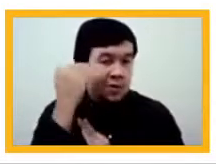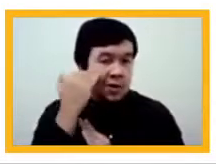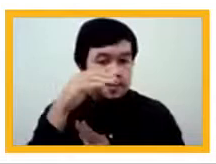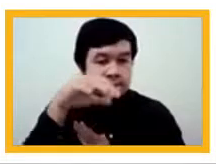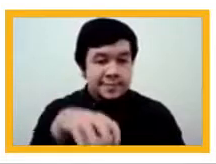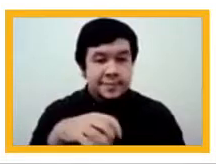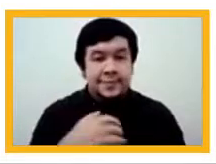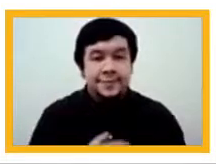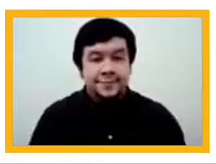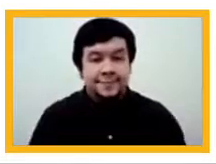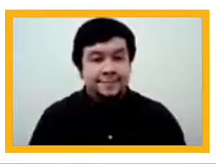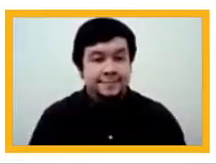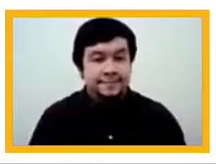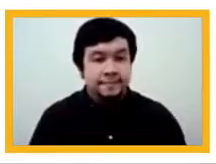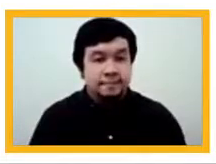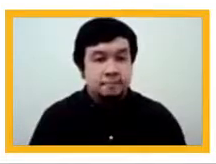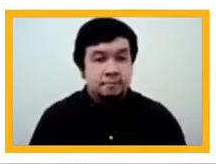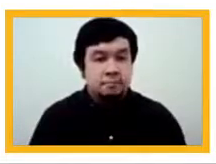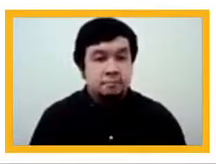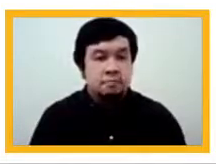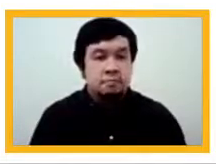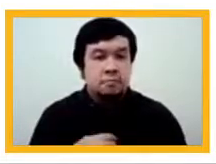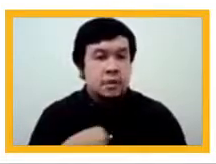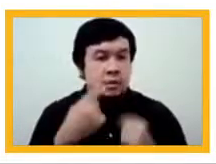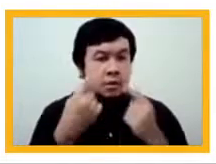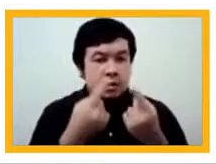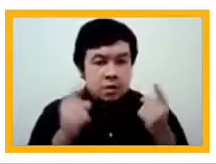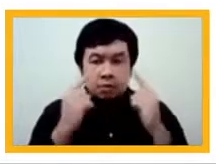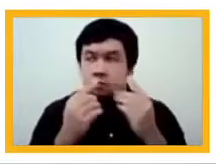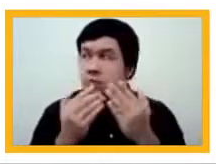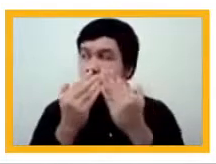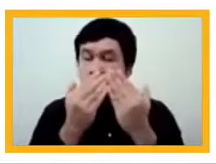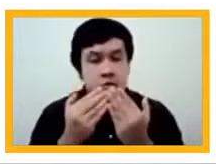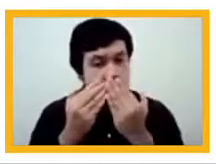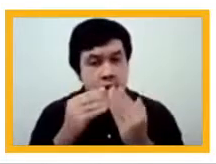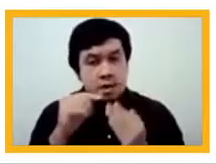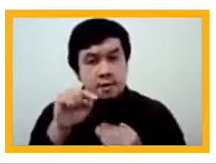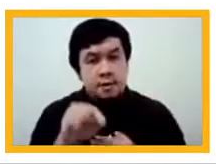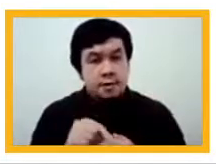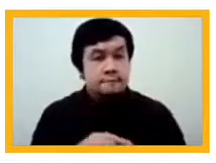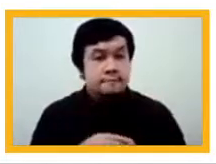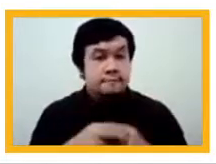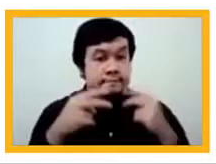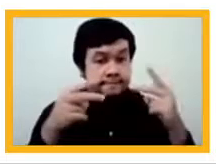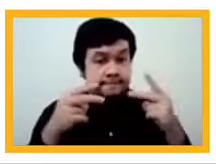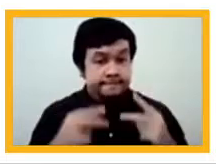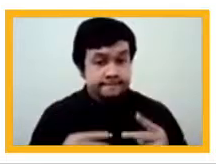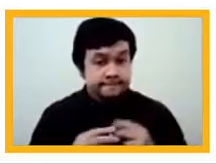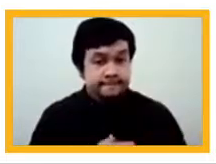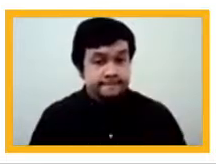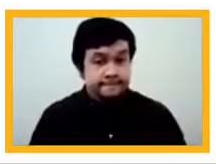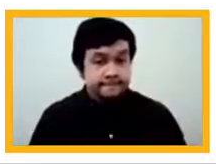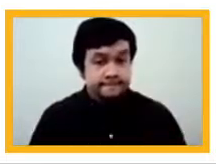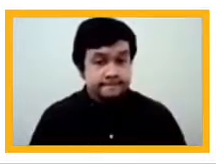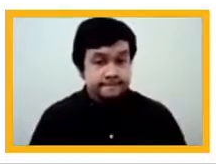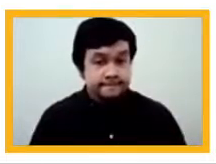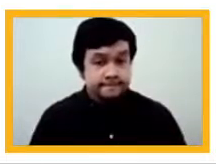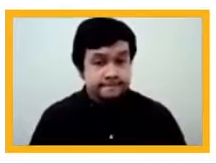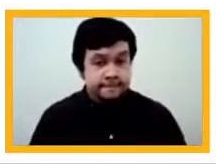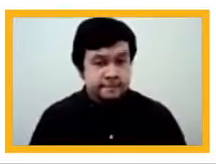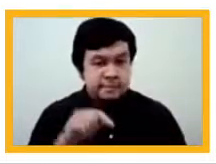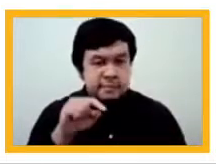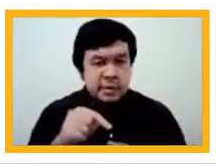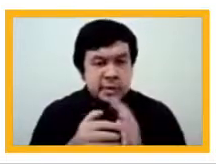education, focused on software education, and realize the development of software